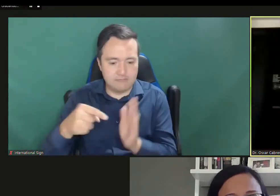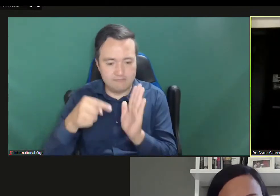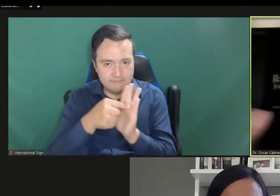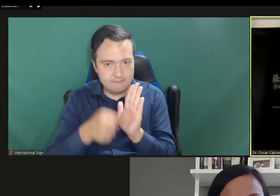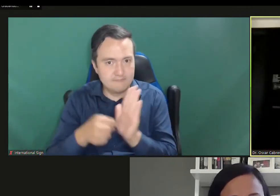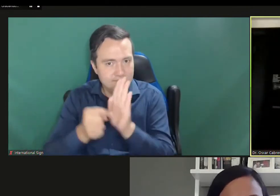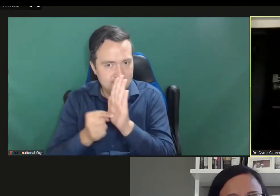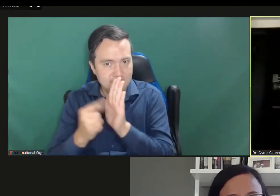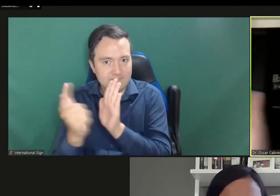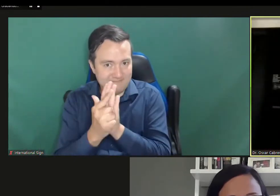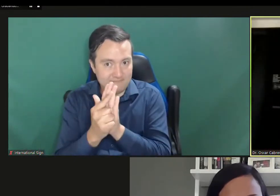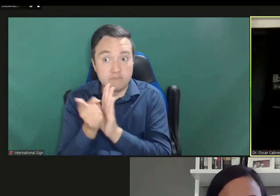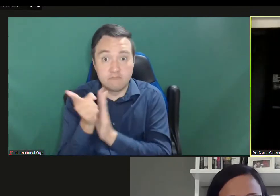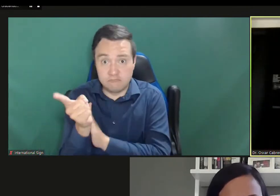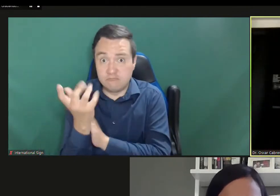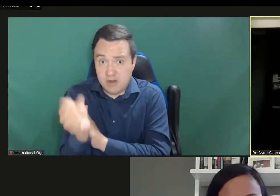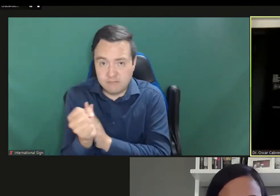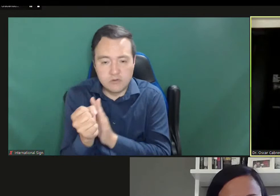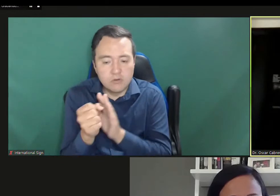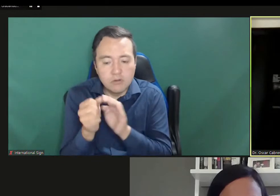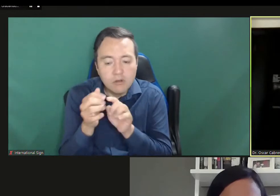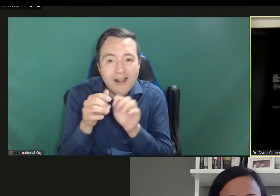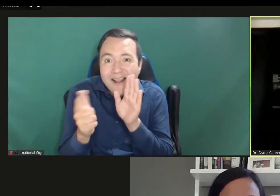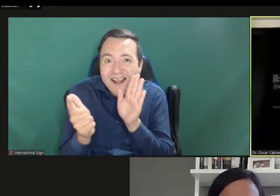Constitutional Court ruling.